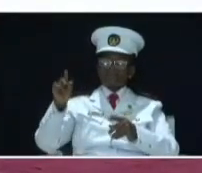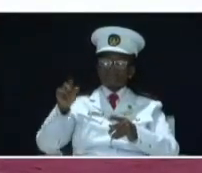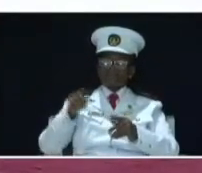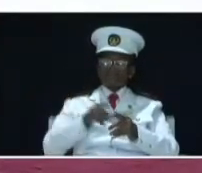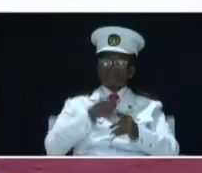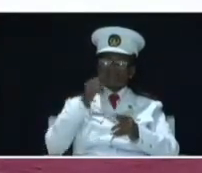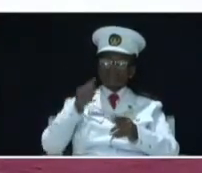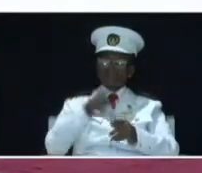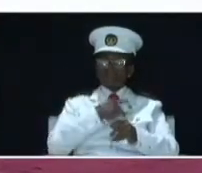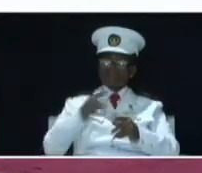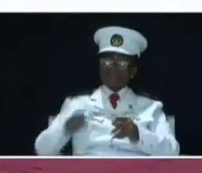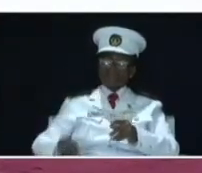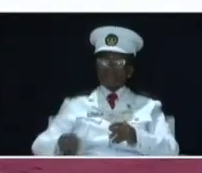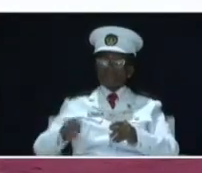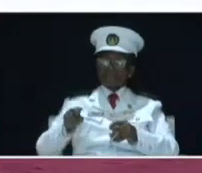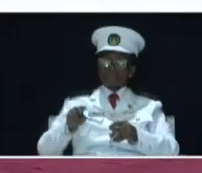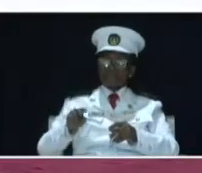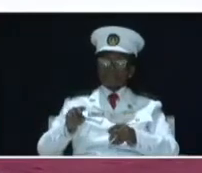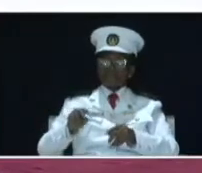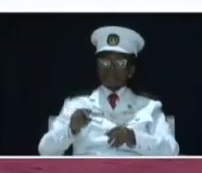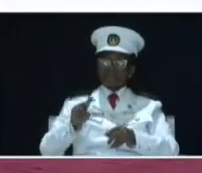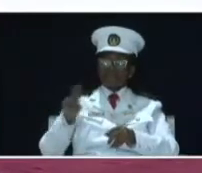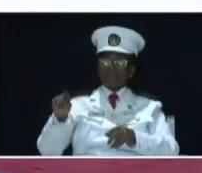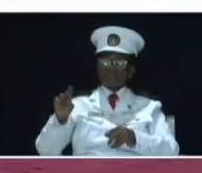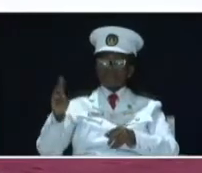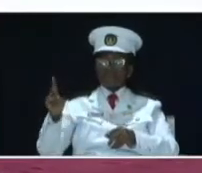17, from verse 2 to 17.